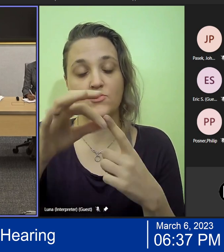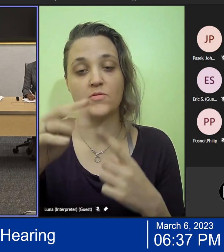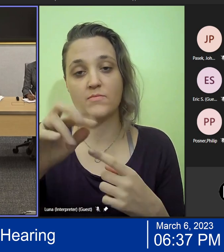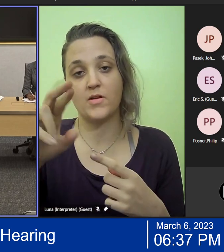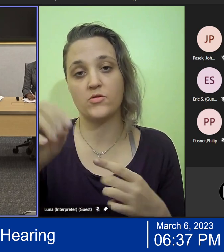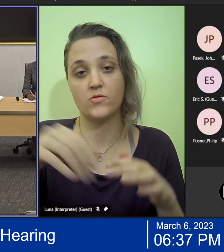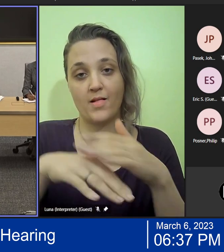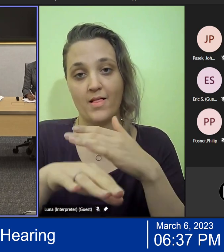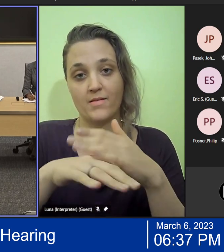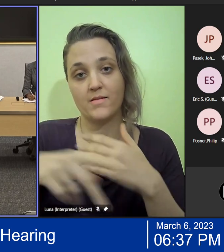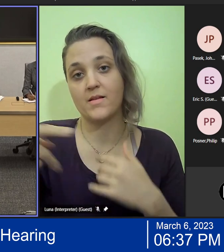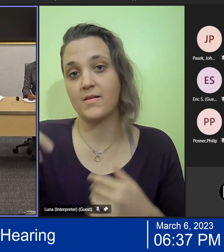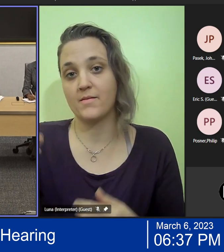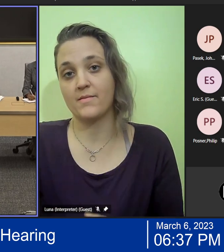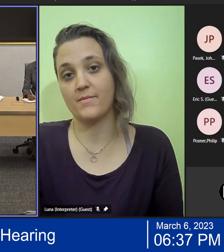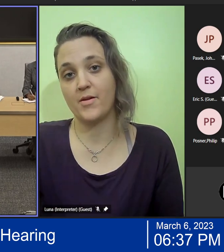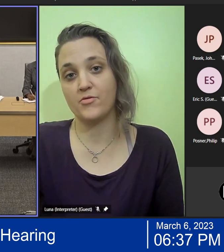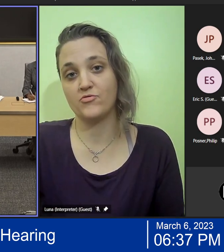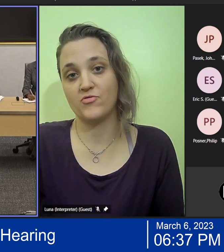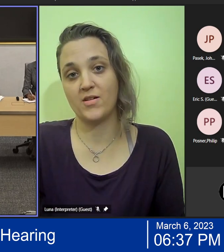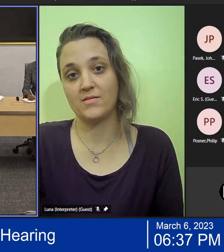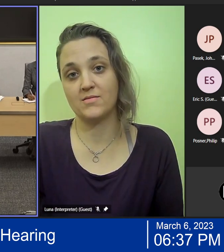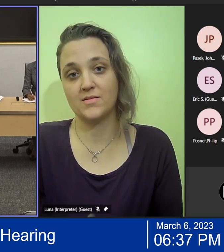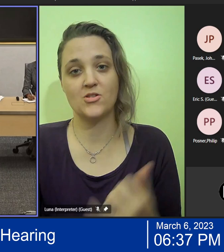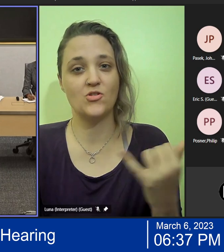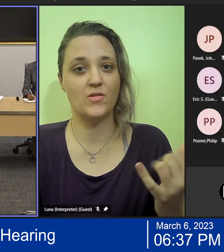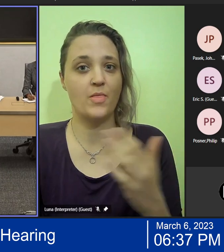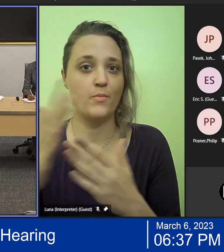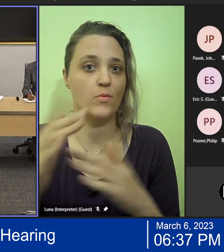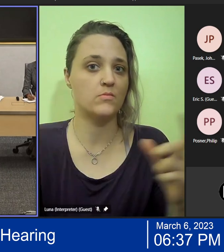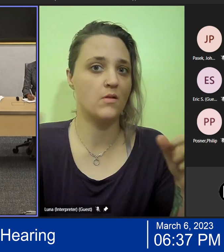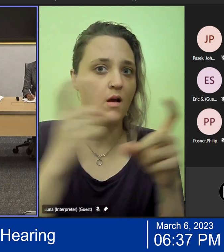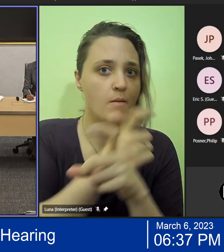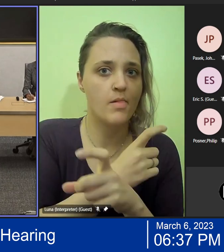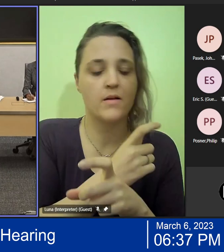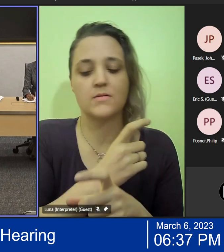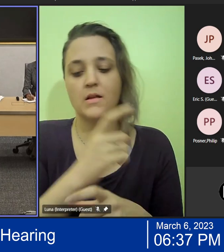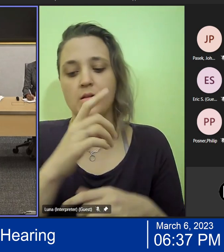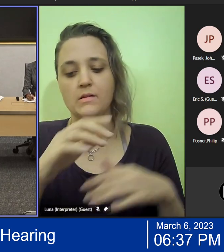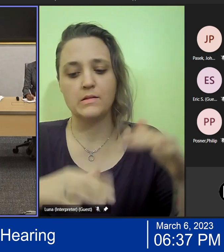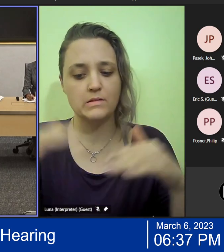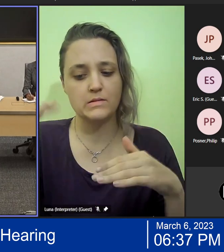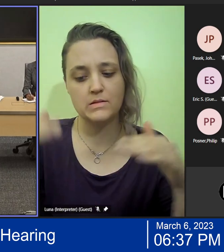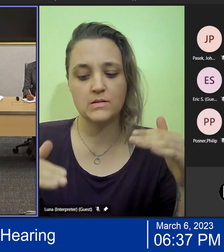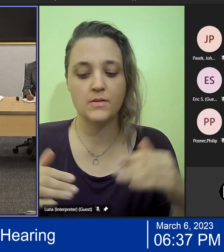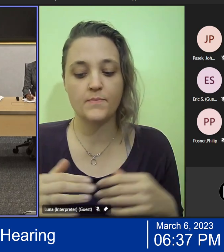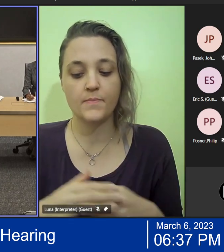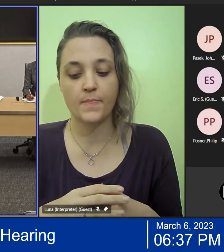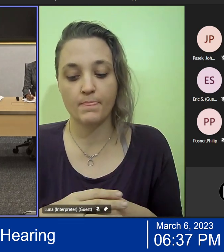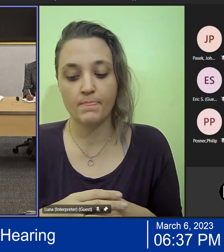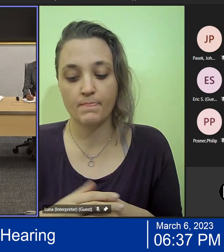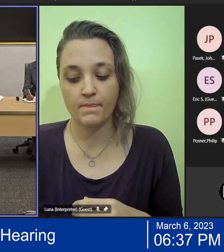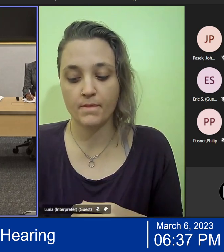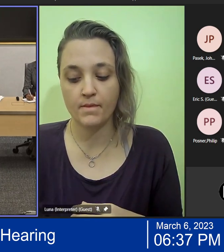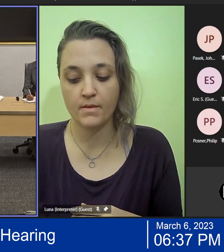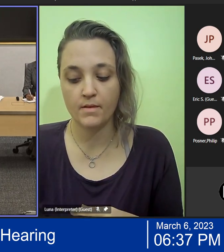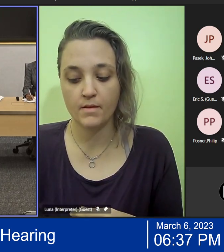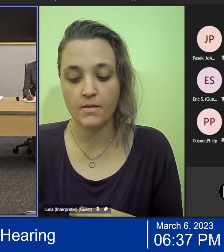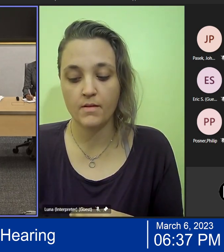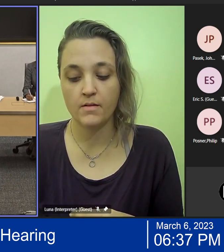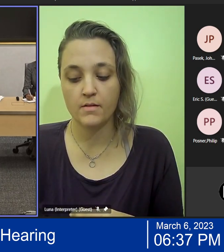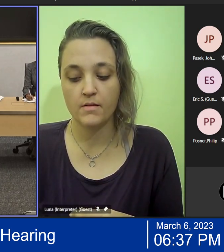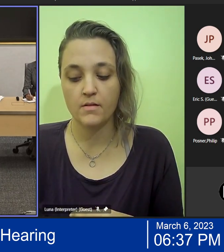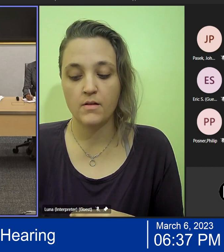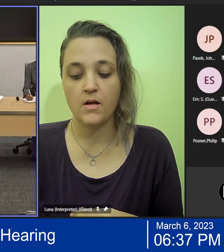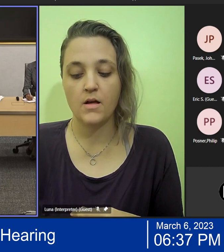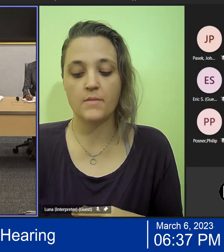transit modes, especially Metro Access, our paratransit, for which is currently the most complex and inconsistent. A simple fix would